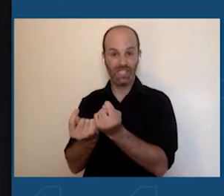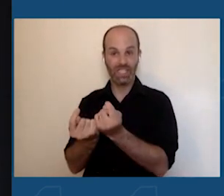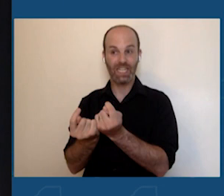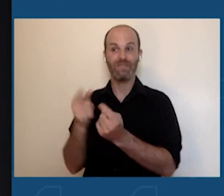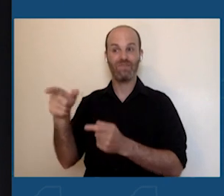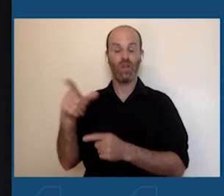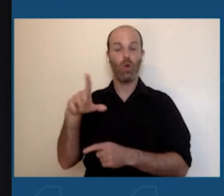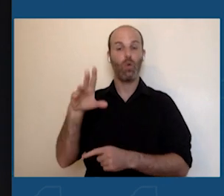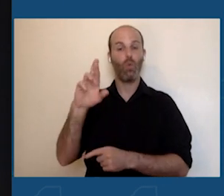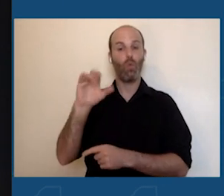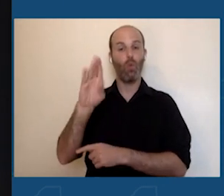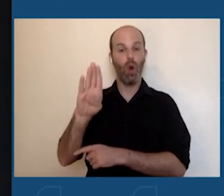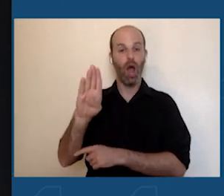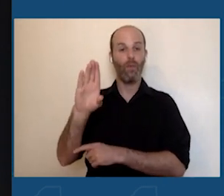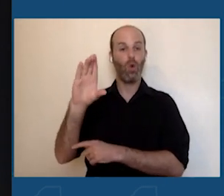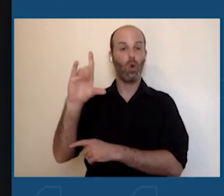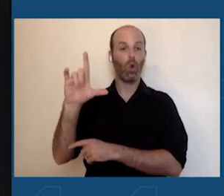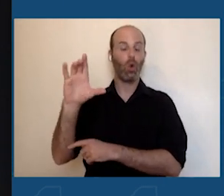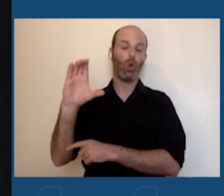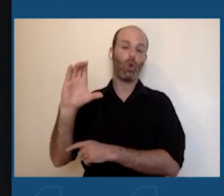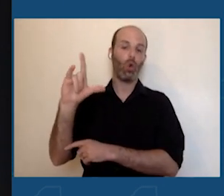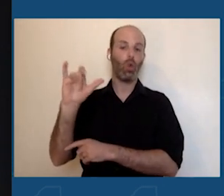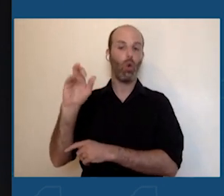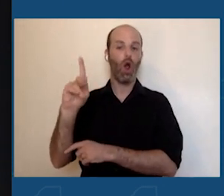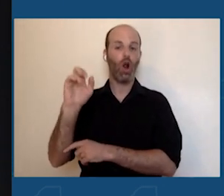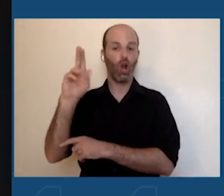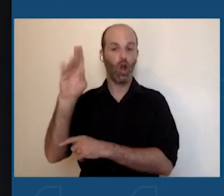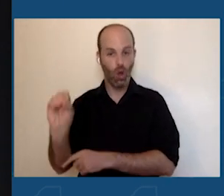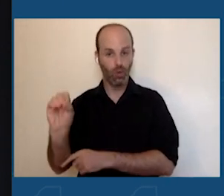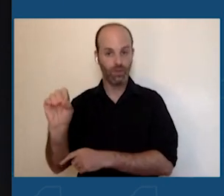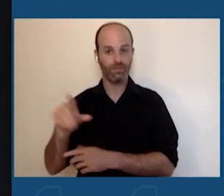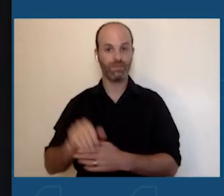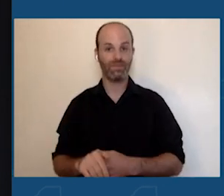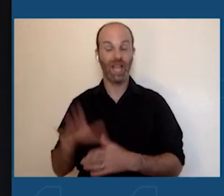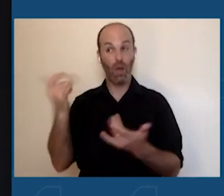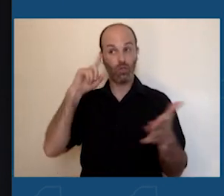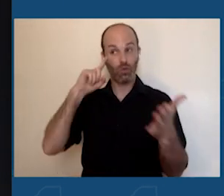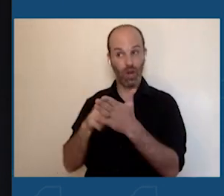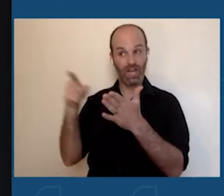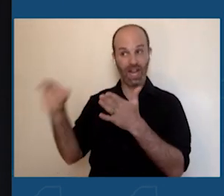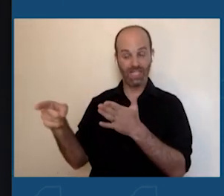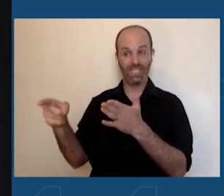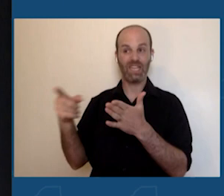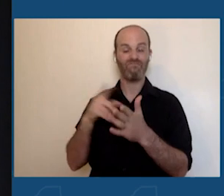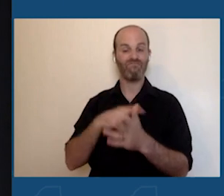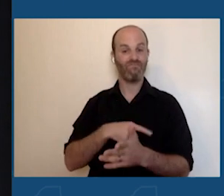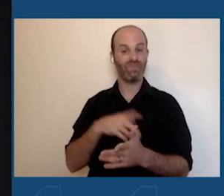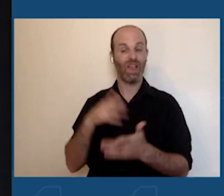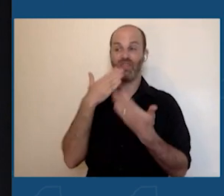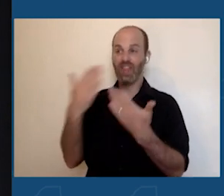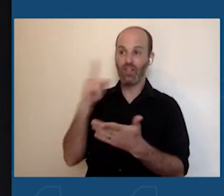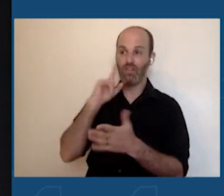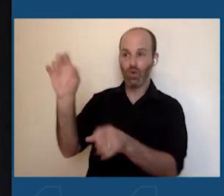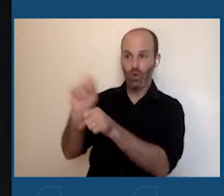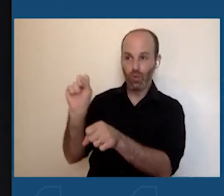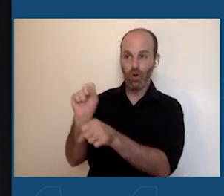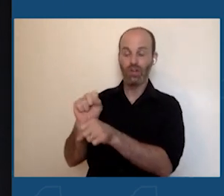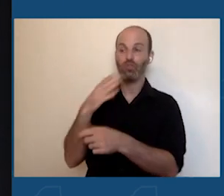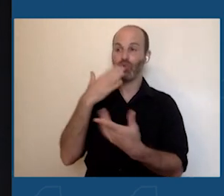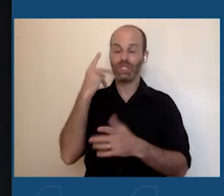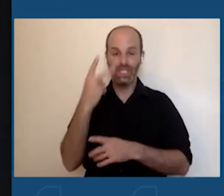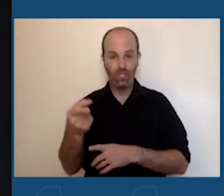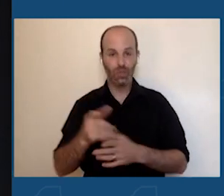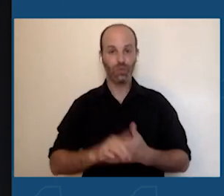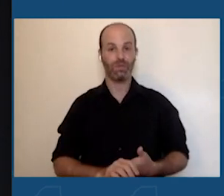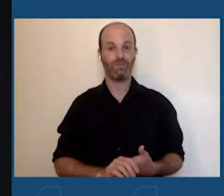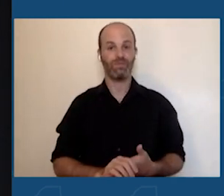Calarco, I believe is here, and I want to recognize and thank him for his work as well. Rob, thank you. Good to see you. And, of course,